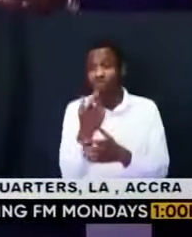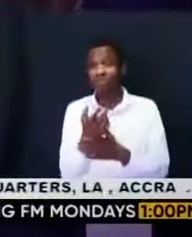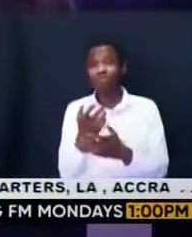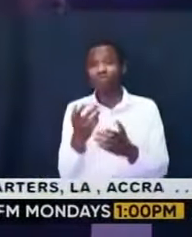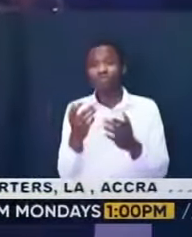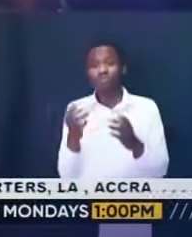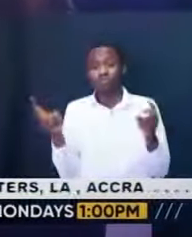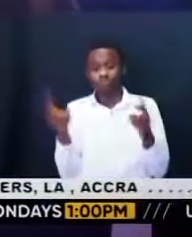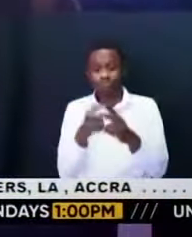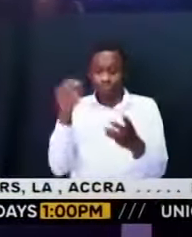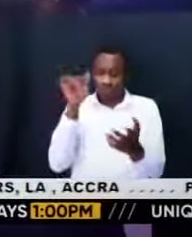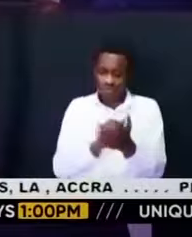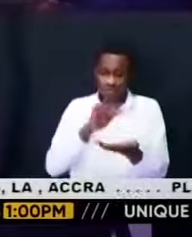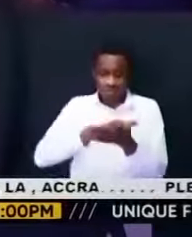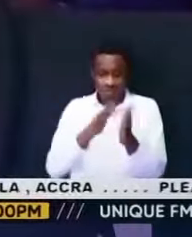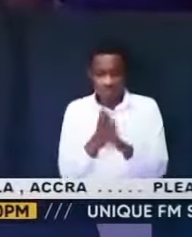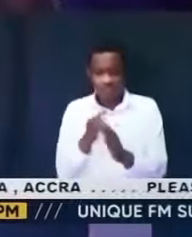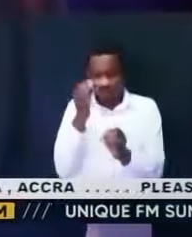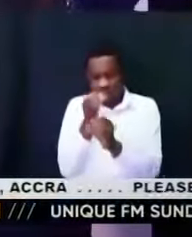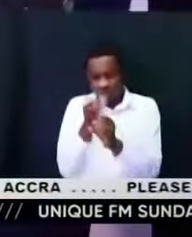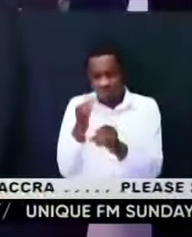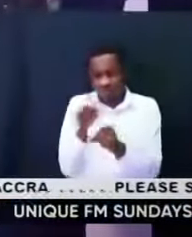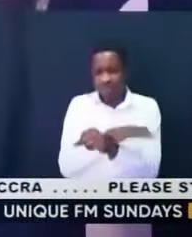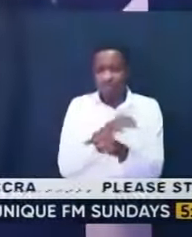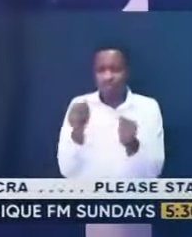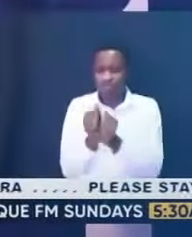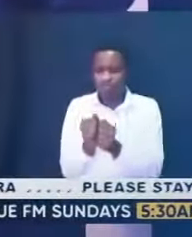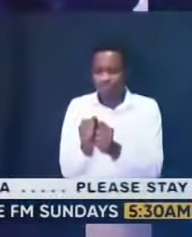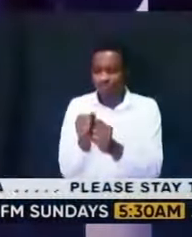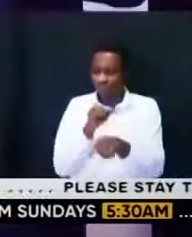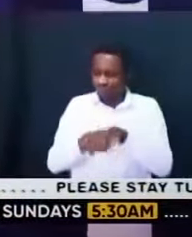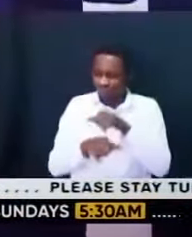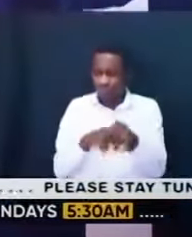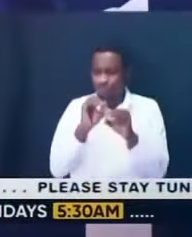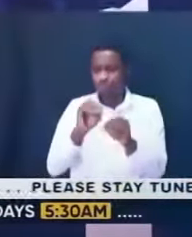understanding so that we are careful with the deceptive teachings of the